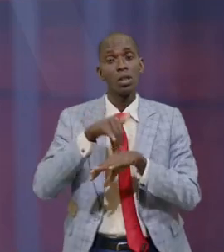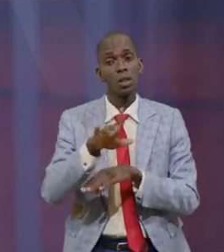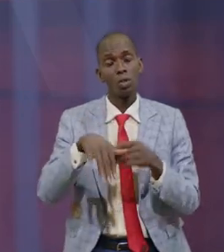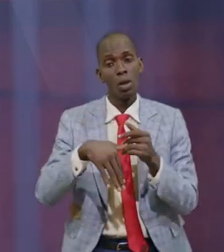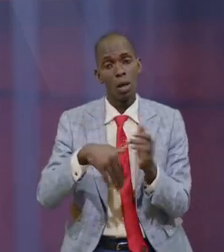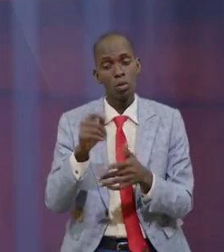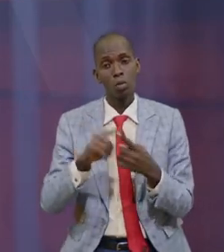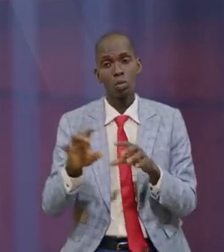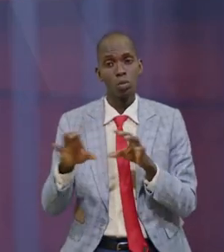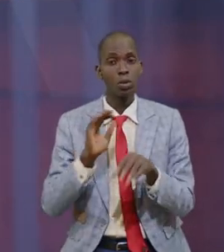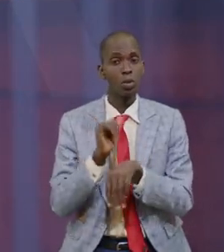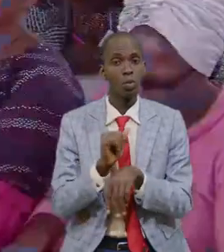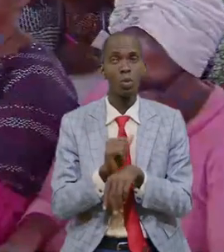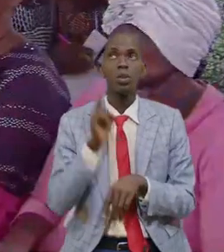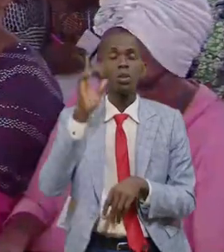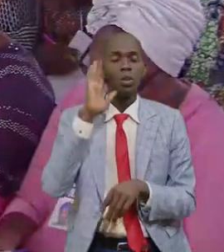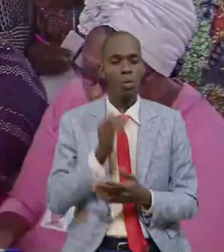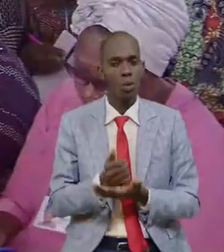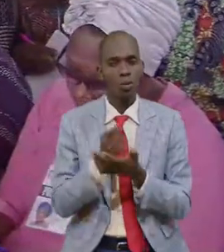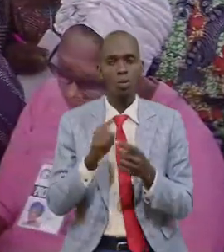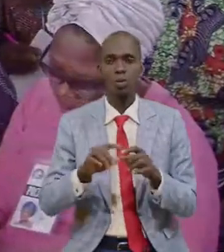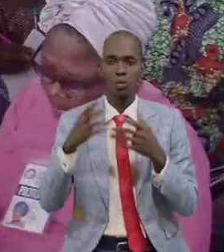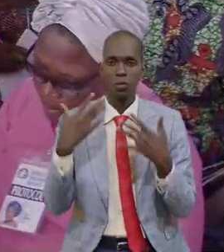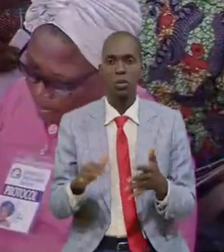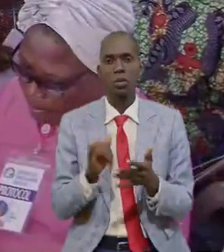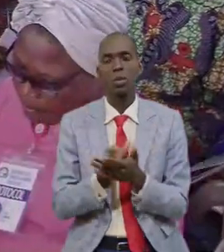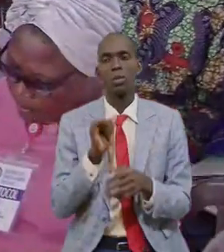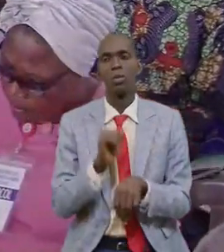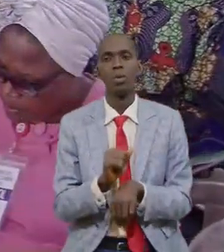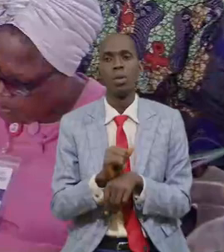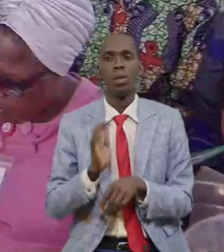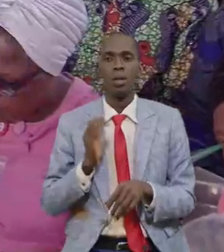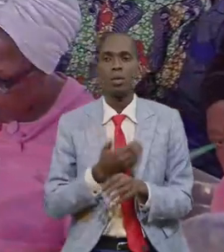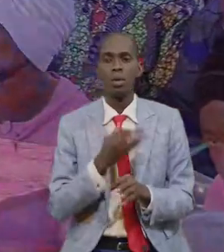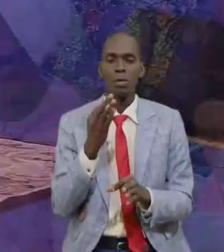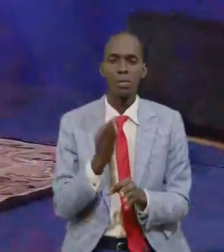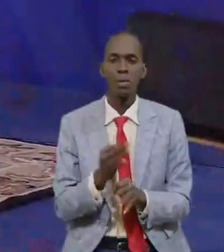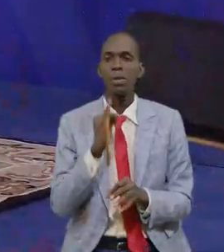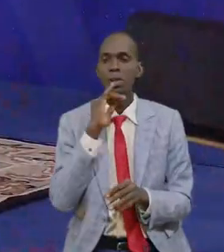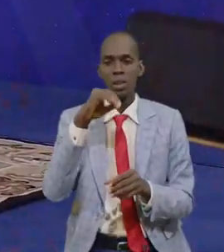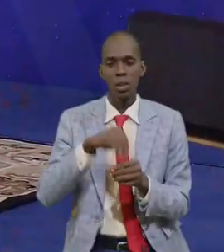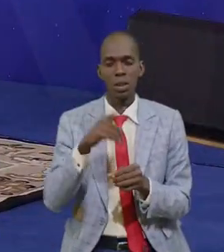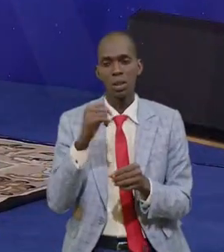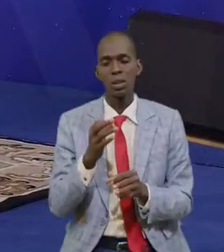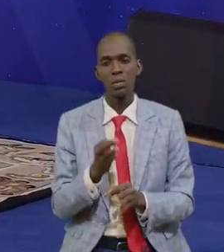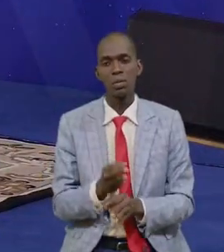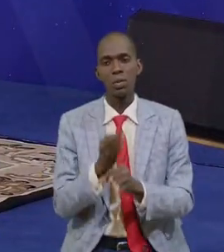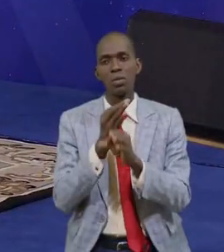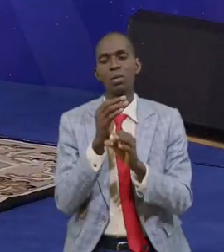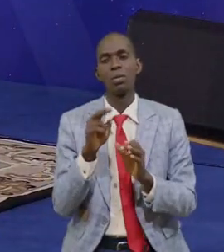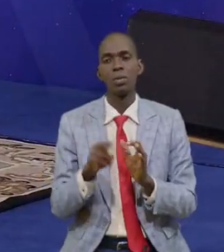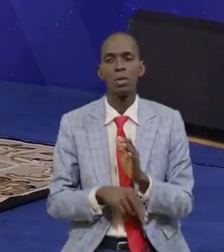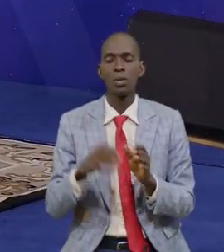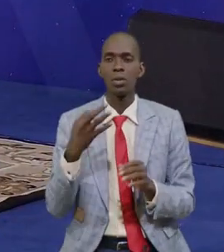you carry out the assignment. Our faith is in the faithfulness of God. Man's faith in